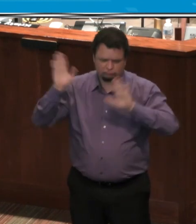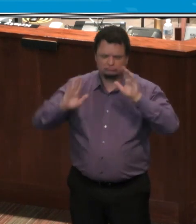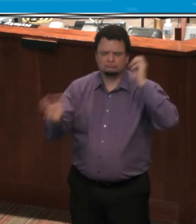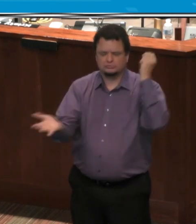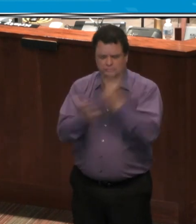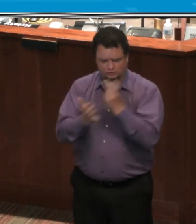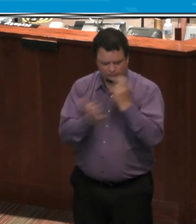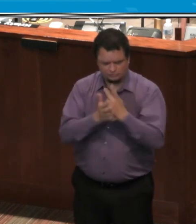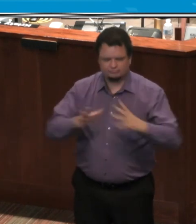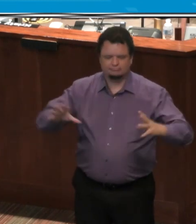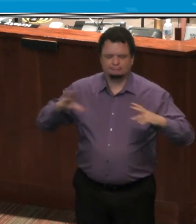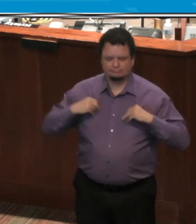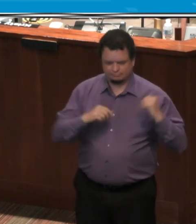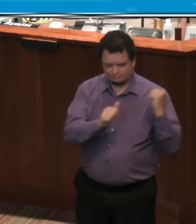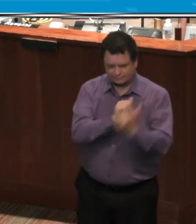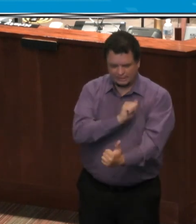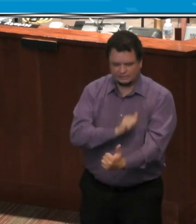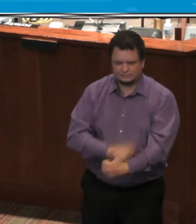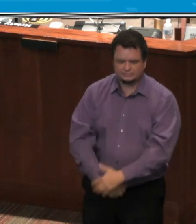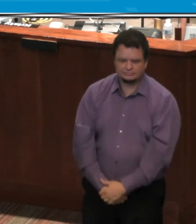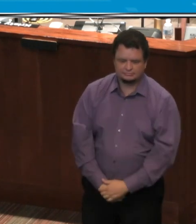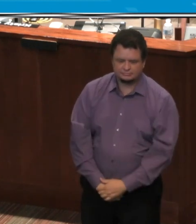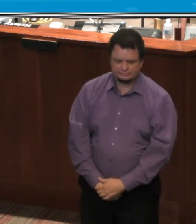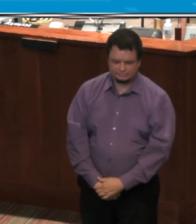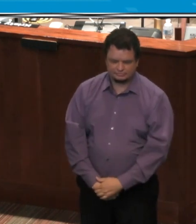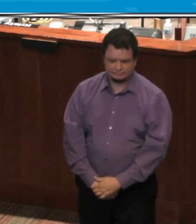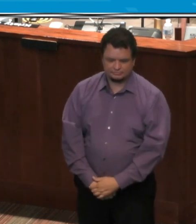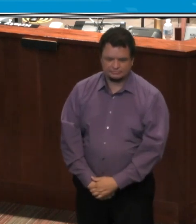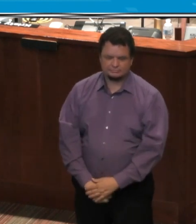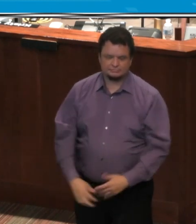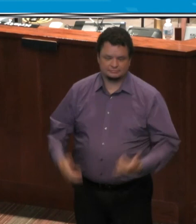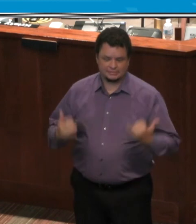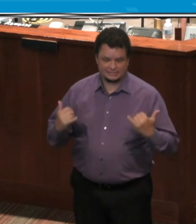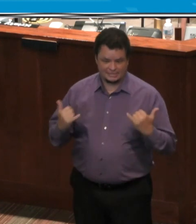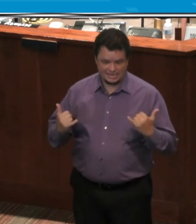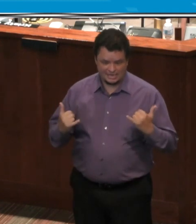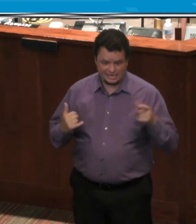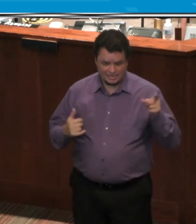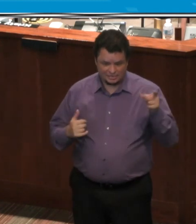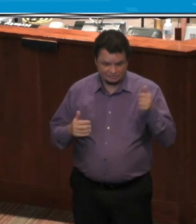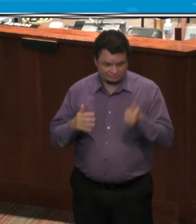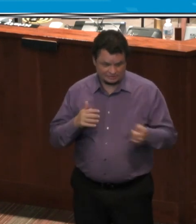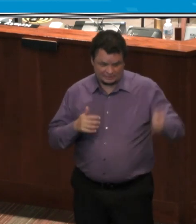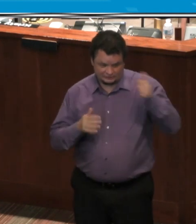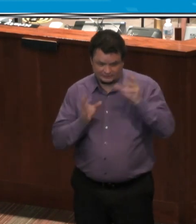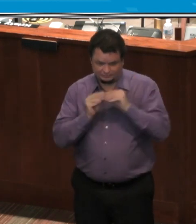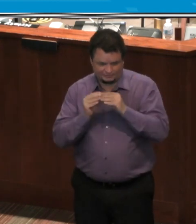we're going to move into executive session. Thank you, Lauren. Let's take to do that.